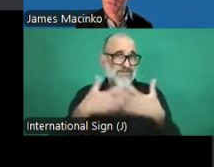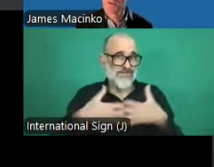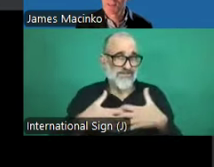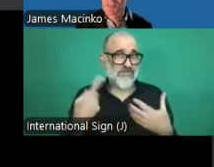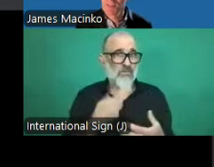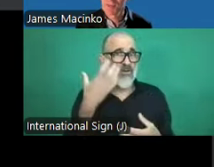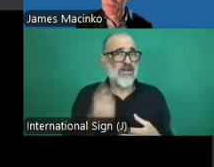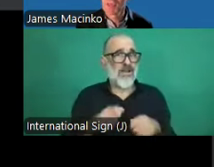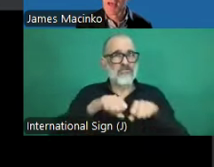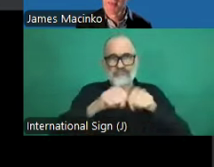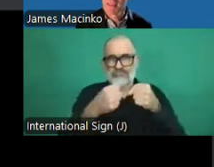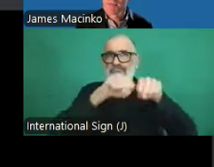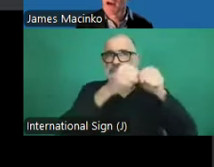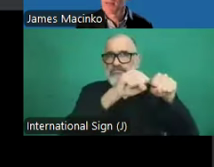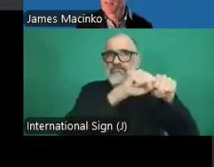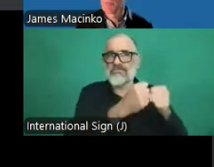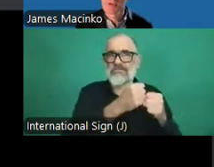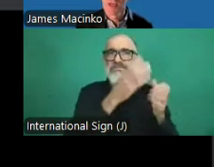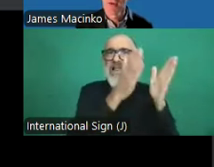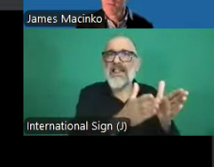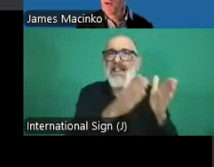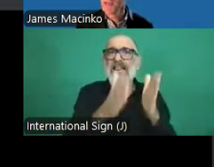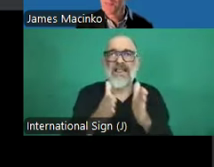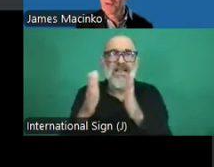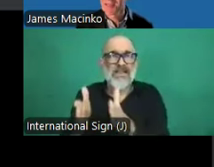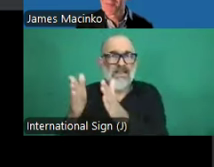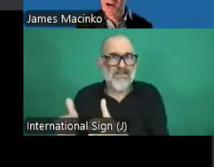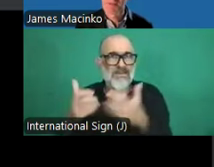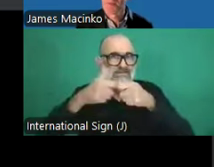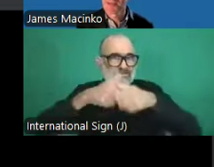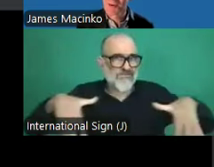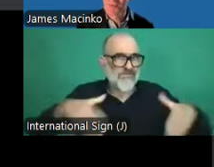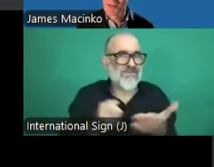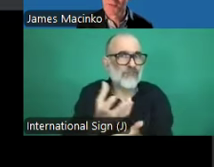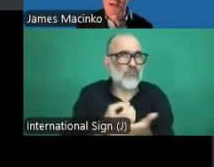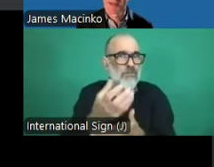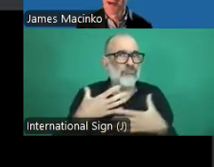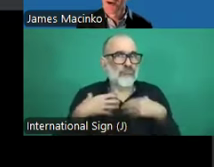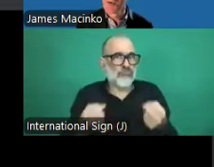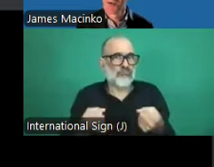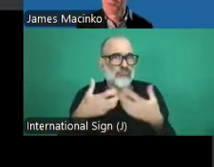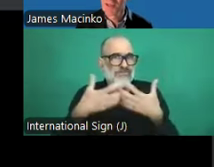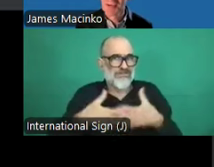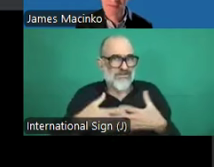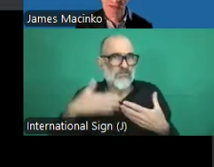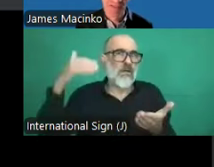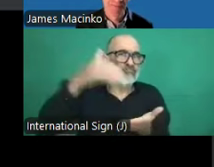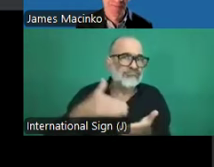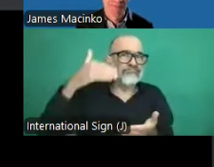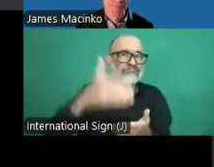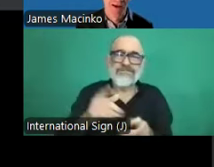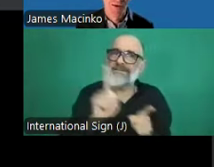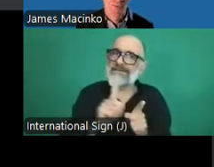very different systems that define people very differently, perhaps based on where they work or what they've